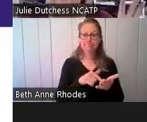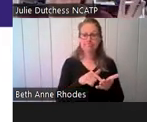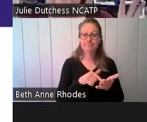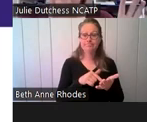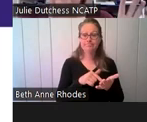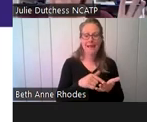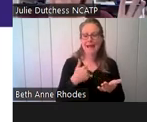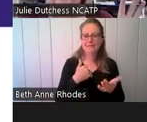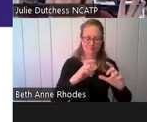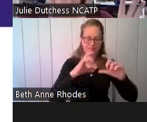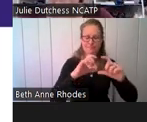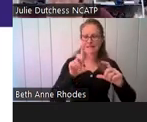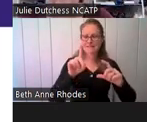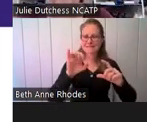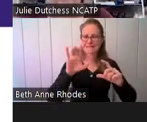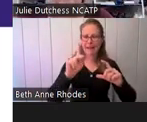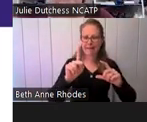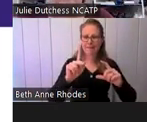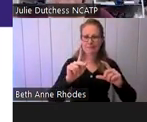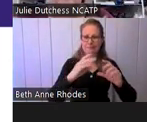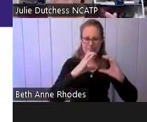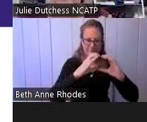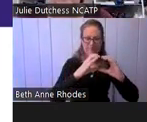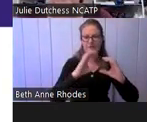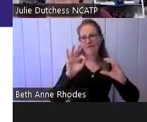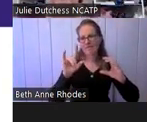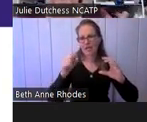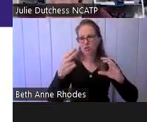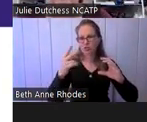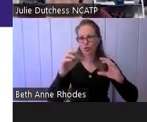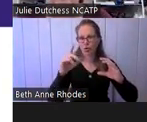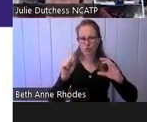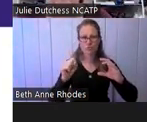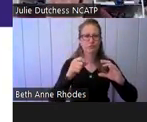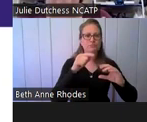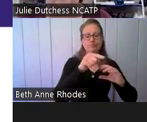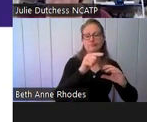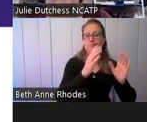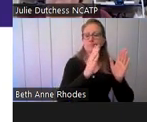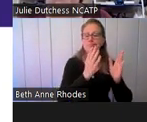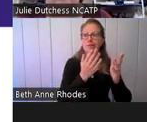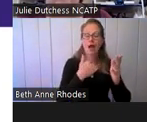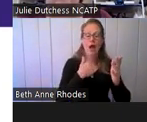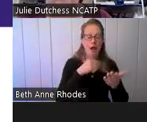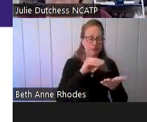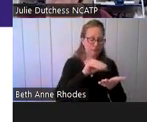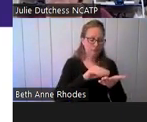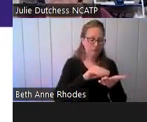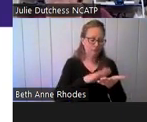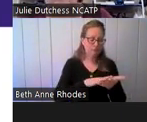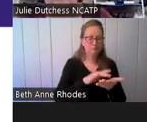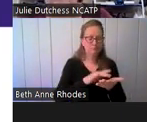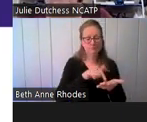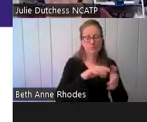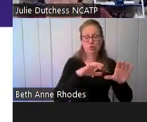a name. And then my deck was assistive technology, and it was organizational apps was the front of my flashcard. And